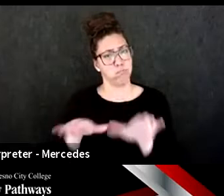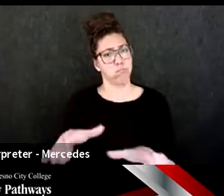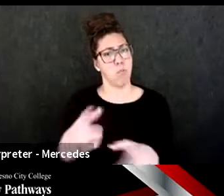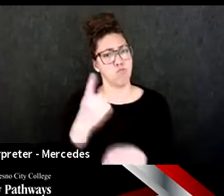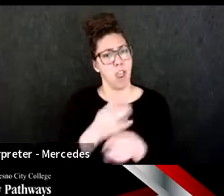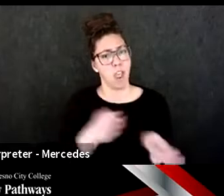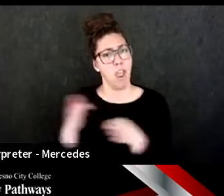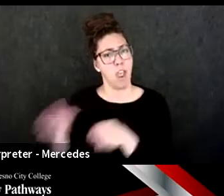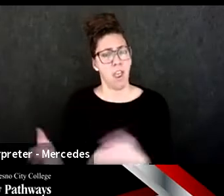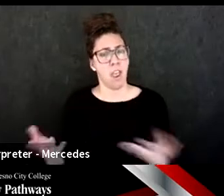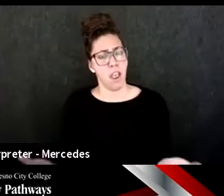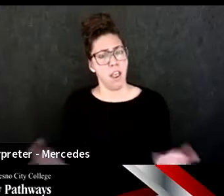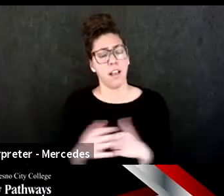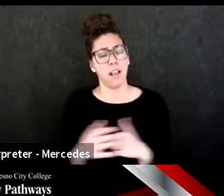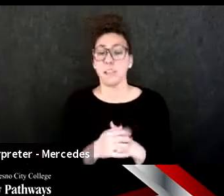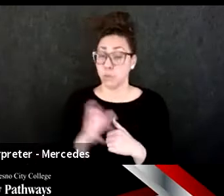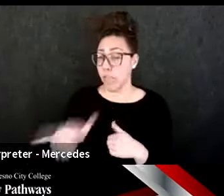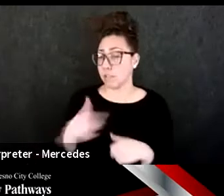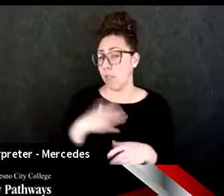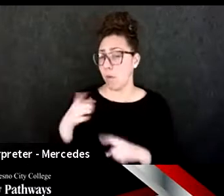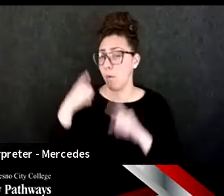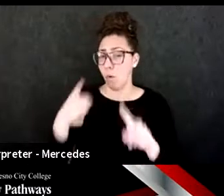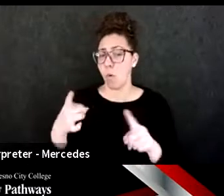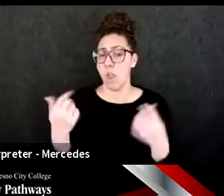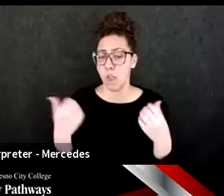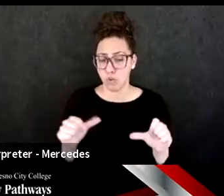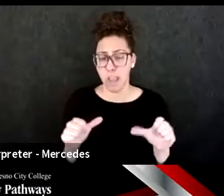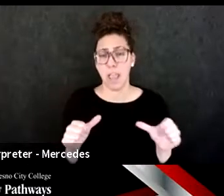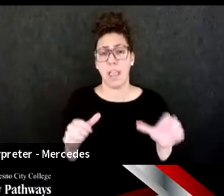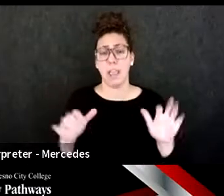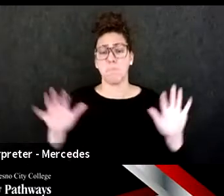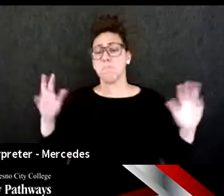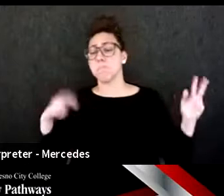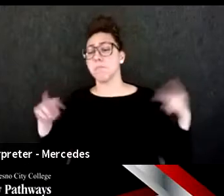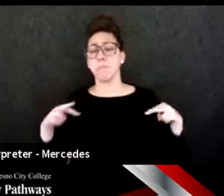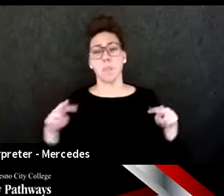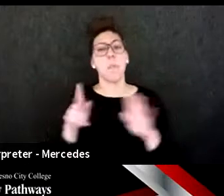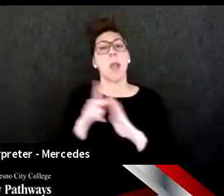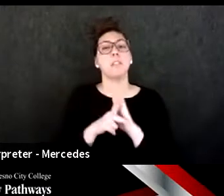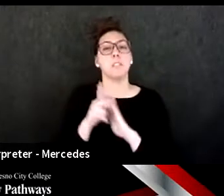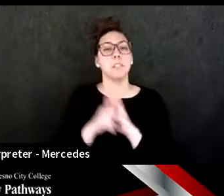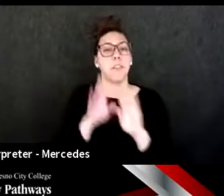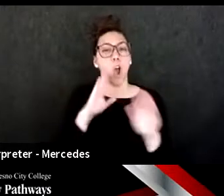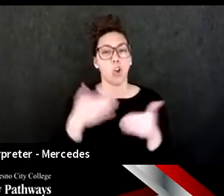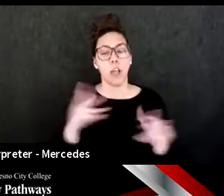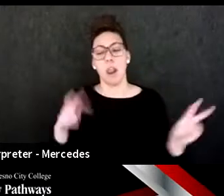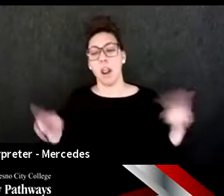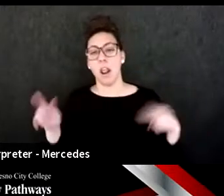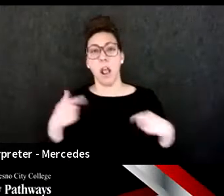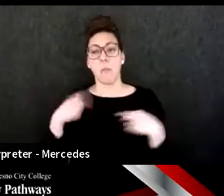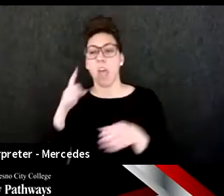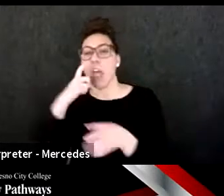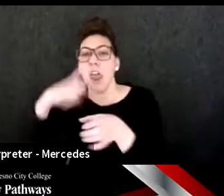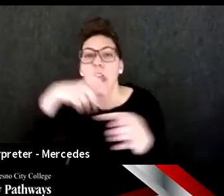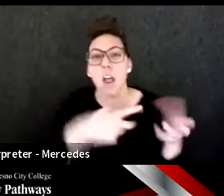do that and let the college presidents and the chancellor run the district and really stay at the policy level. And I've made it a point not to interfere